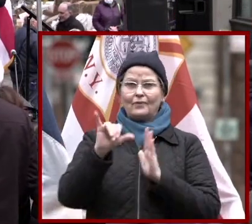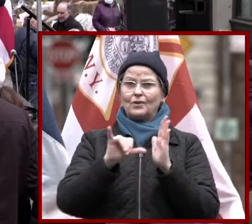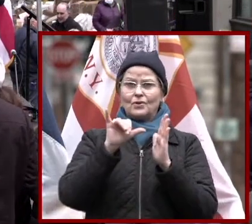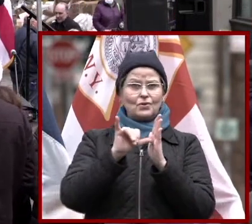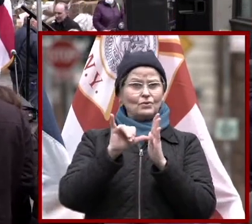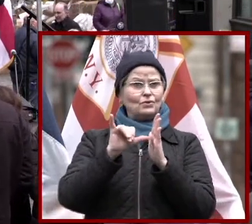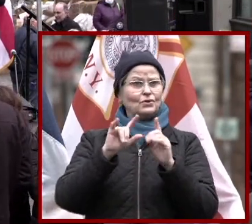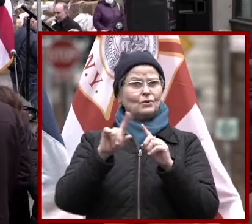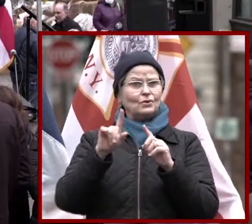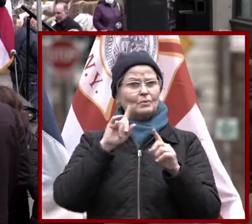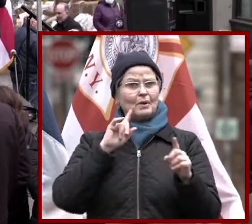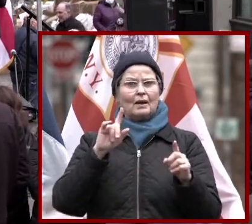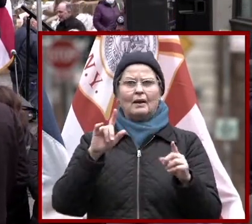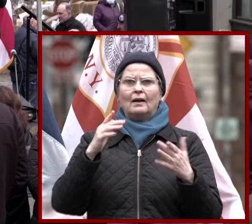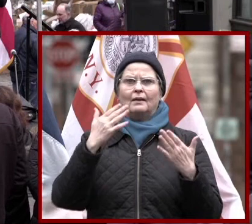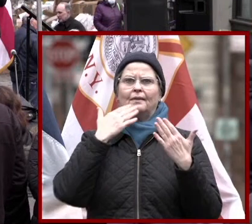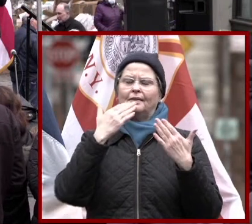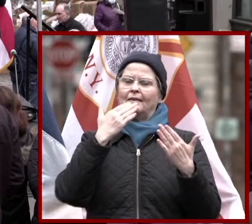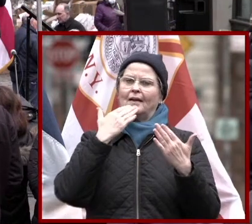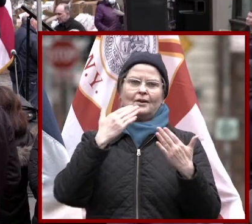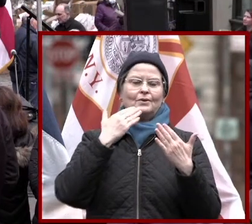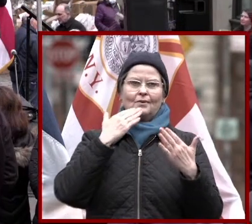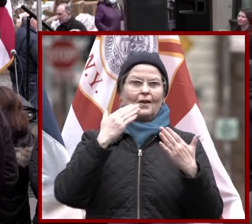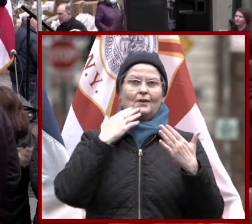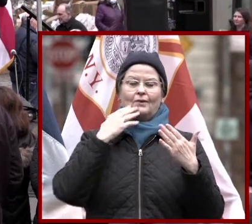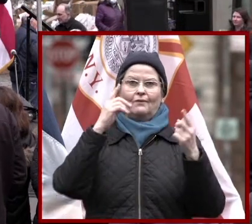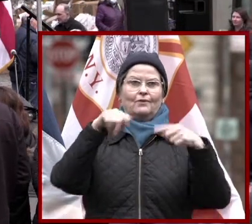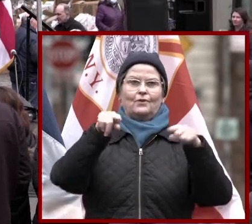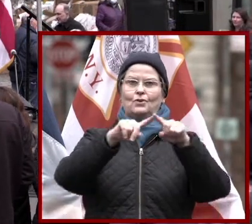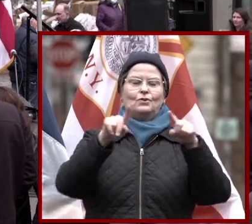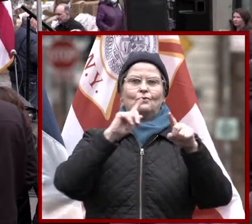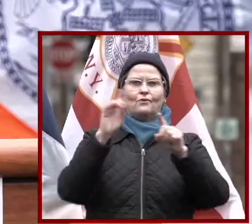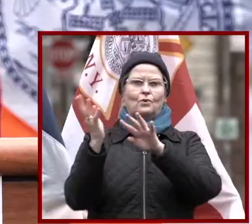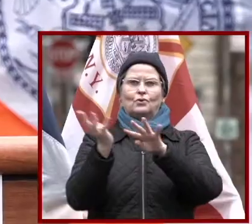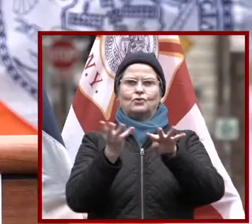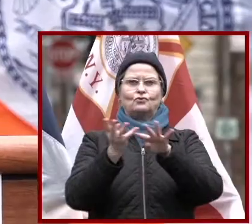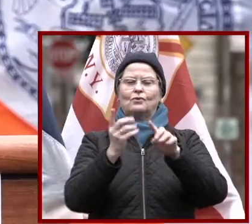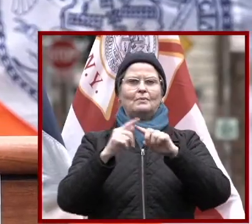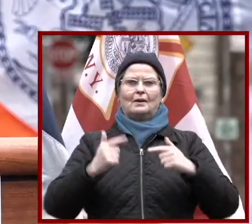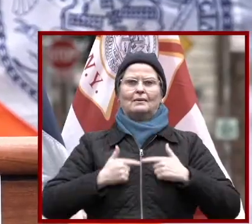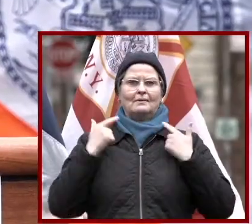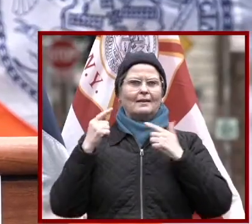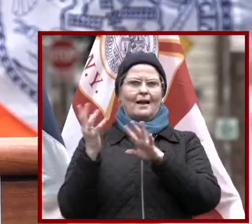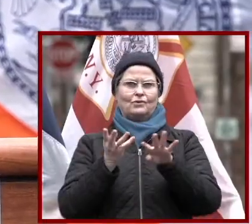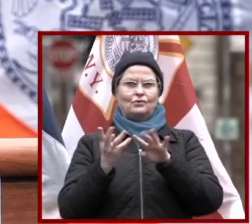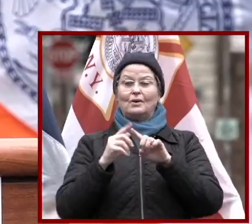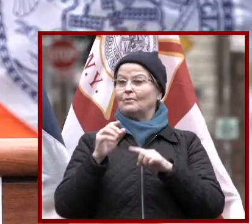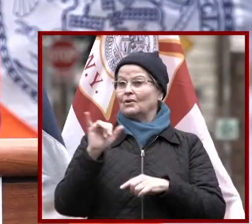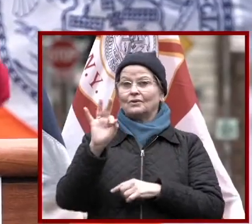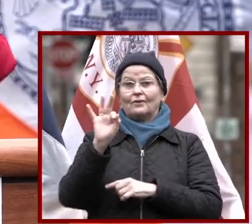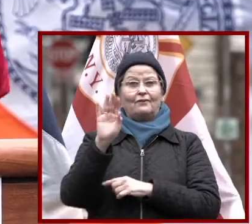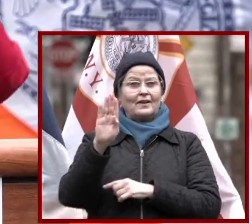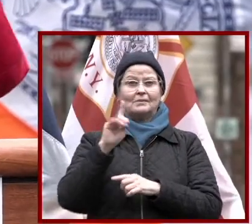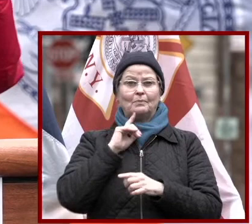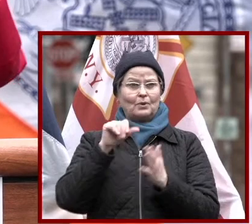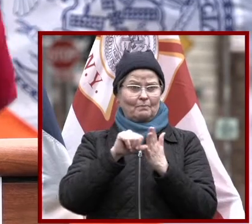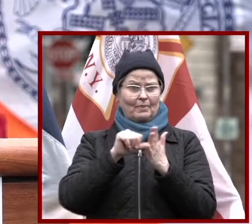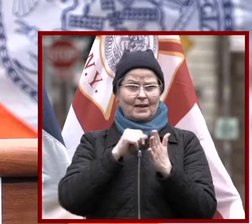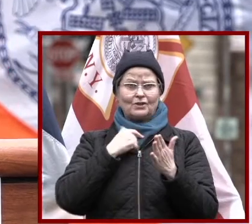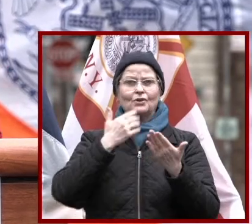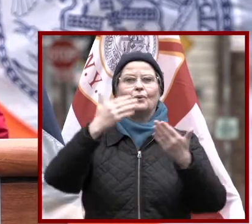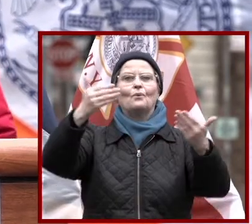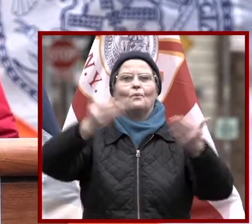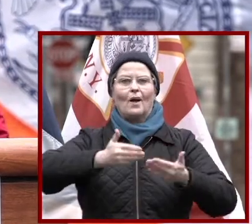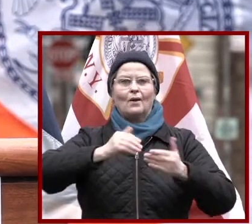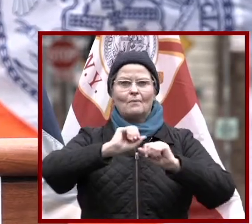of Casa Italiana. Thank you so much to those folks for carrying this on the live stream. It's on our Facebook page. So welcome to all of